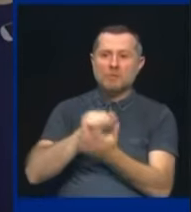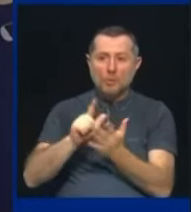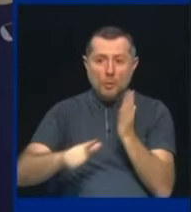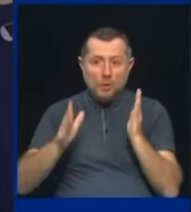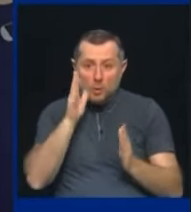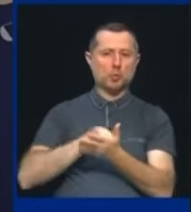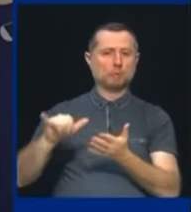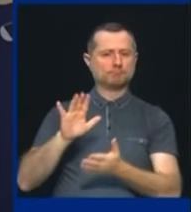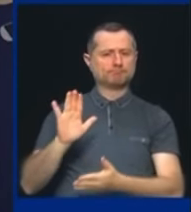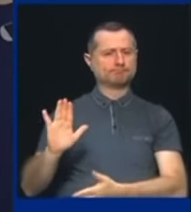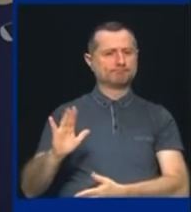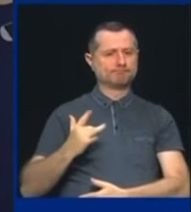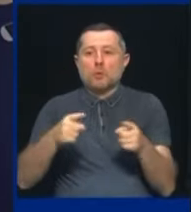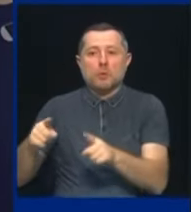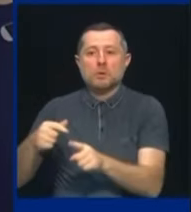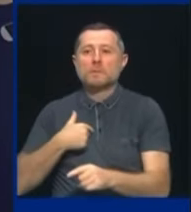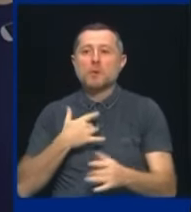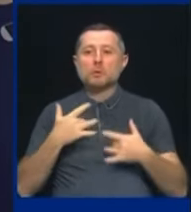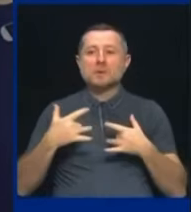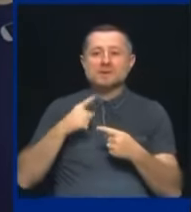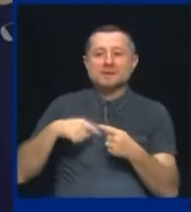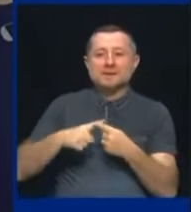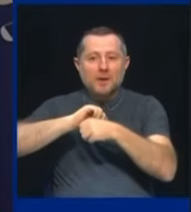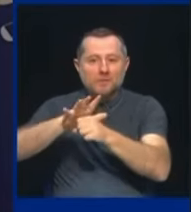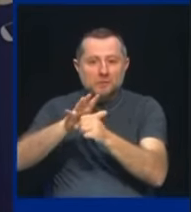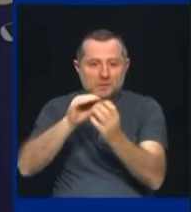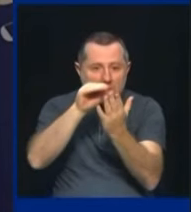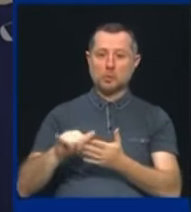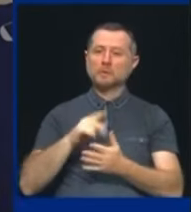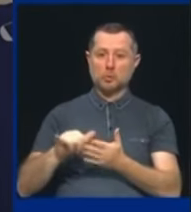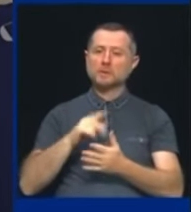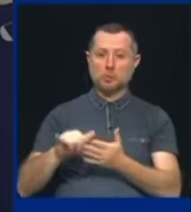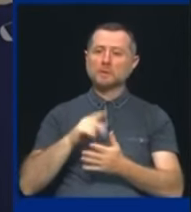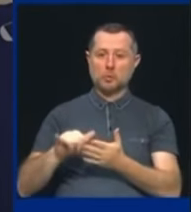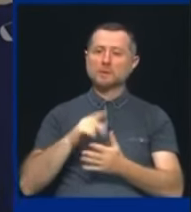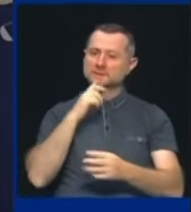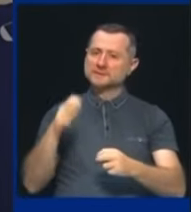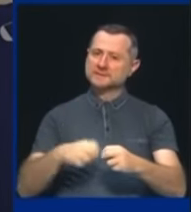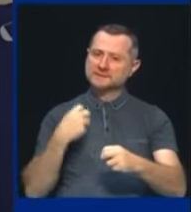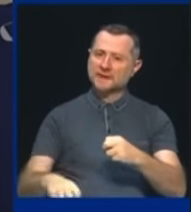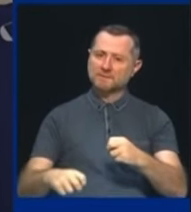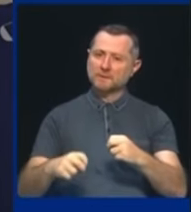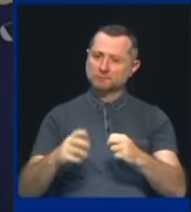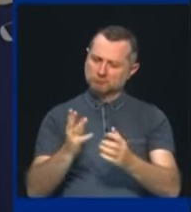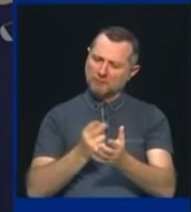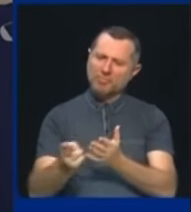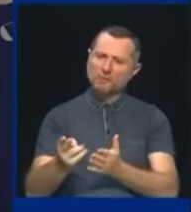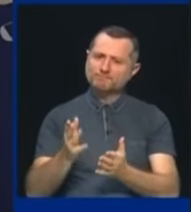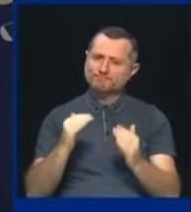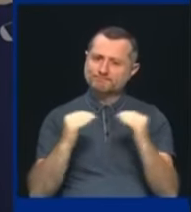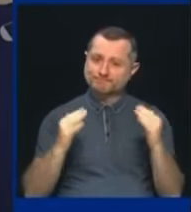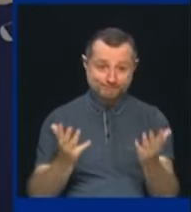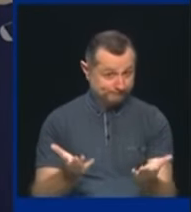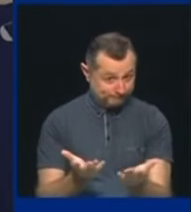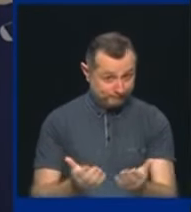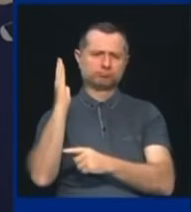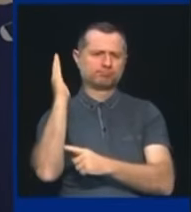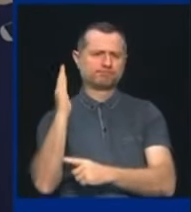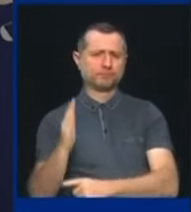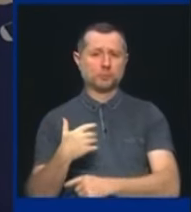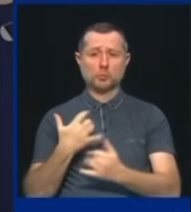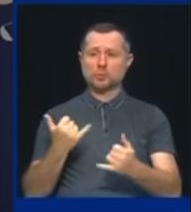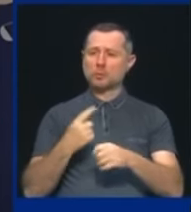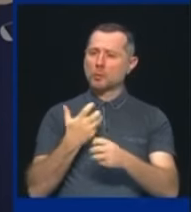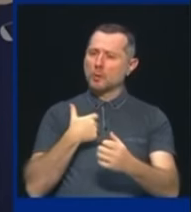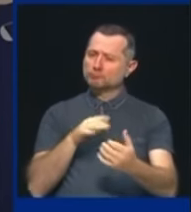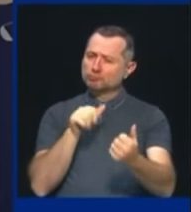work for the Attorney General, but she can come quickly. Complaints made against me by certain women for my conduct. I've